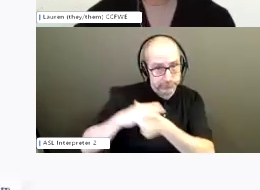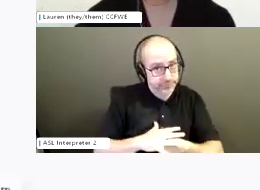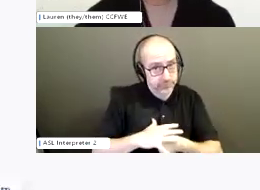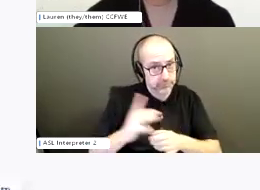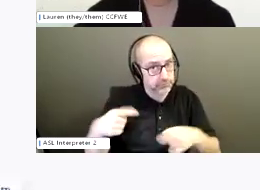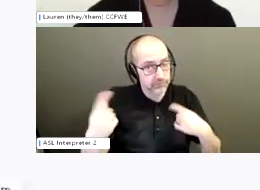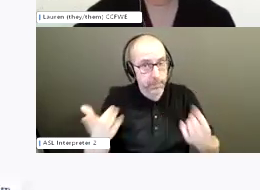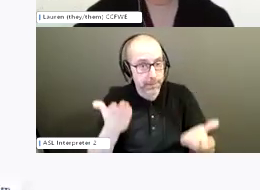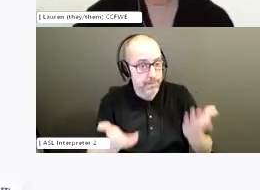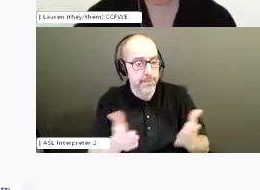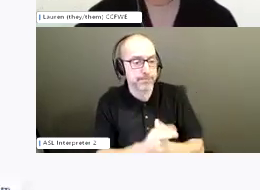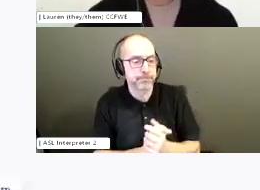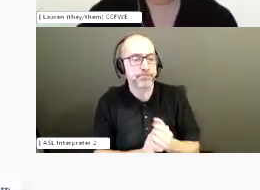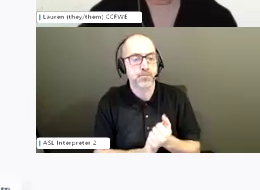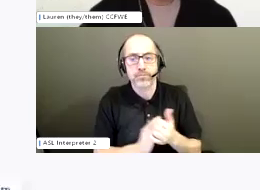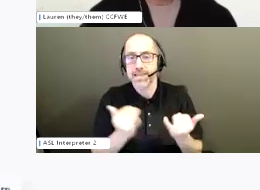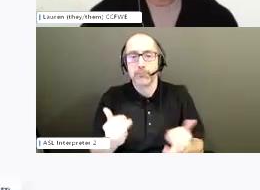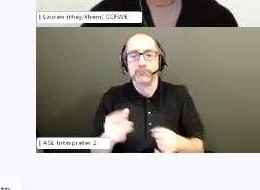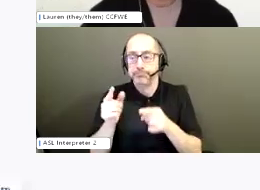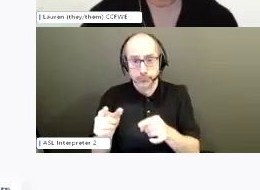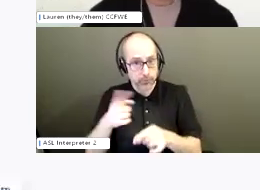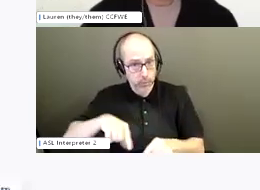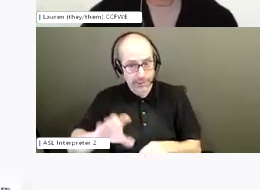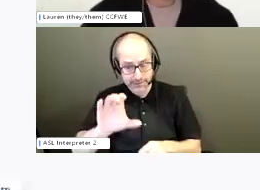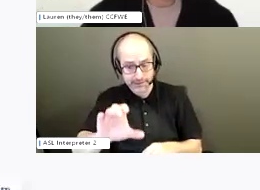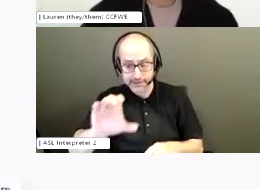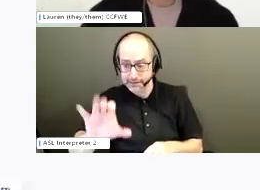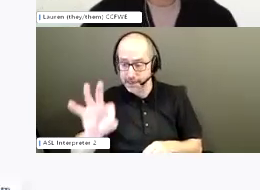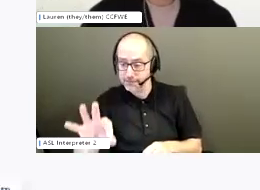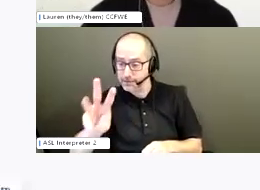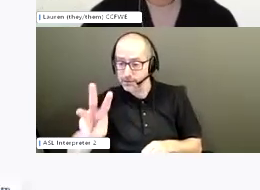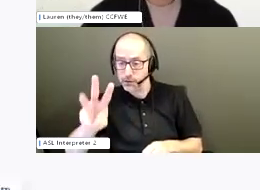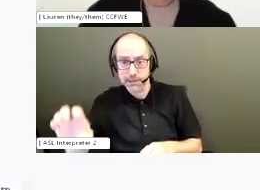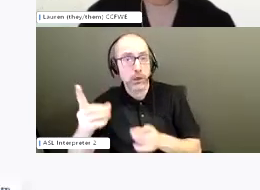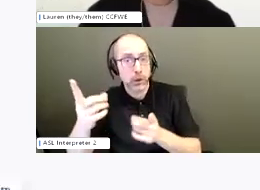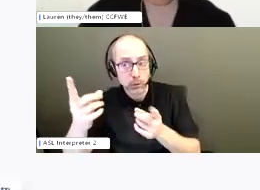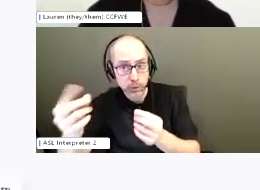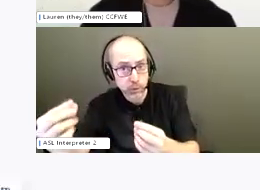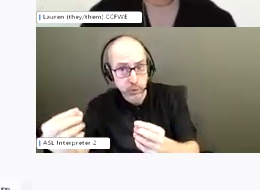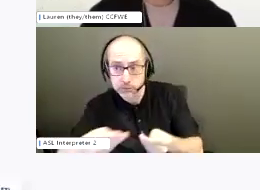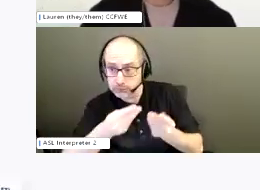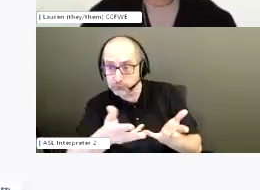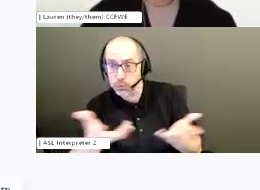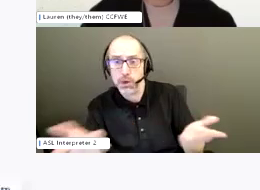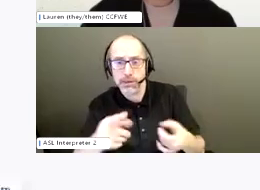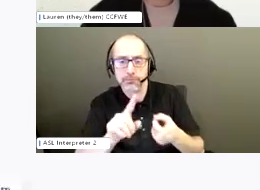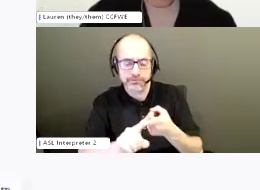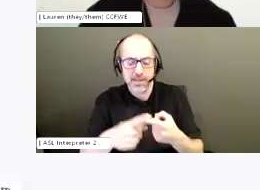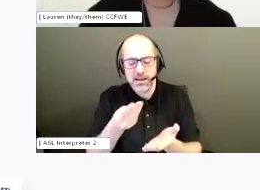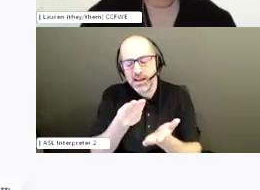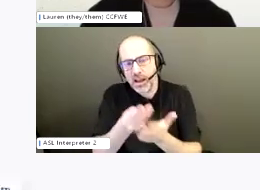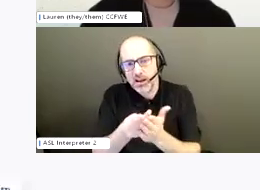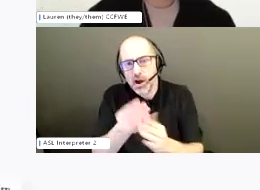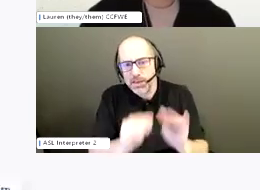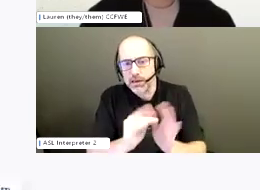So now I'm just going to discuss some specific tools we have at CCFWE. So one of our tools is the Economic Abuse Screening Tool, which